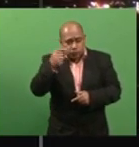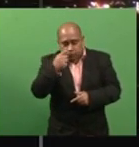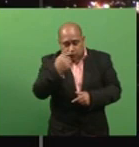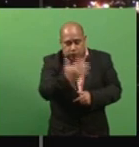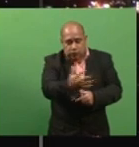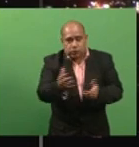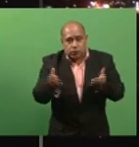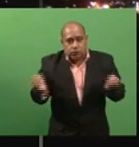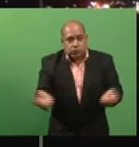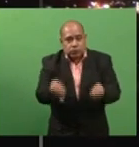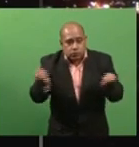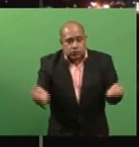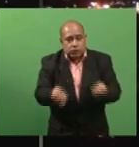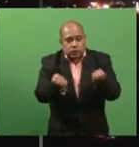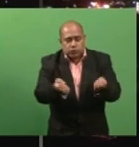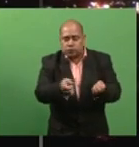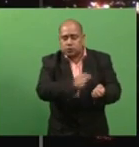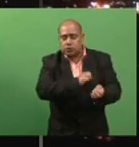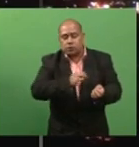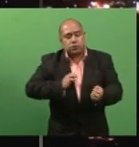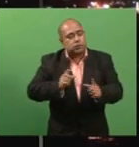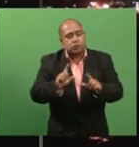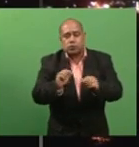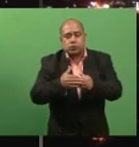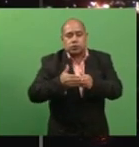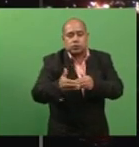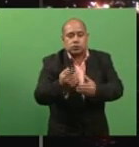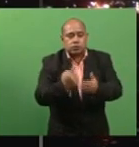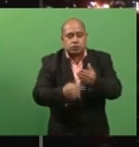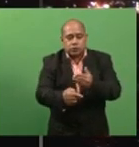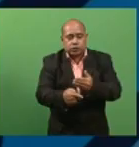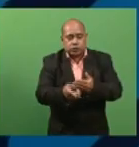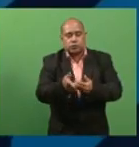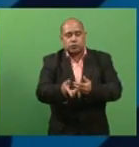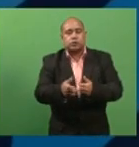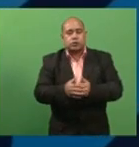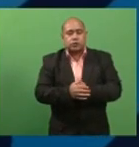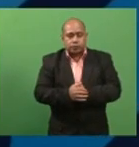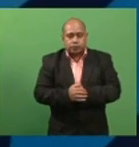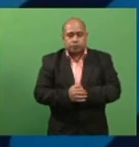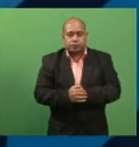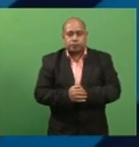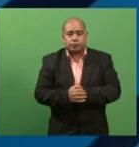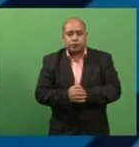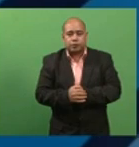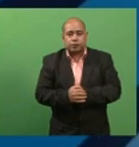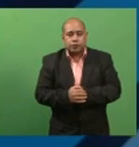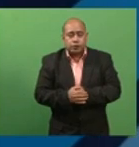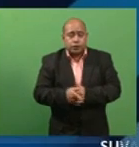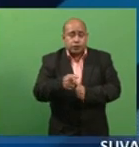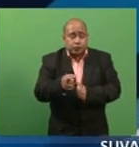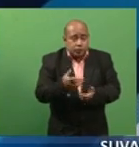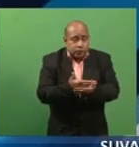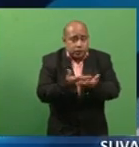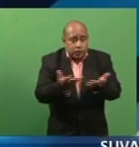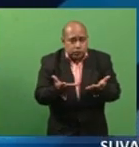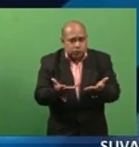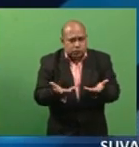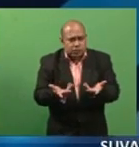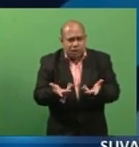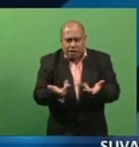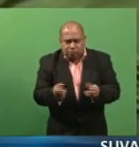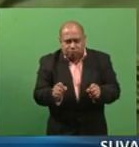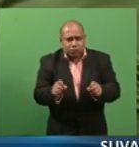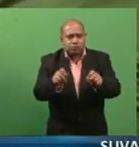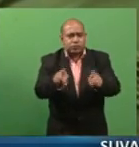to the necessary cutbacks. Maggie Boyle with the story. To have the opportunity to Samuel Simpson says no member